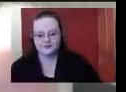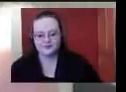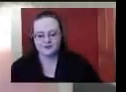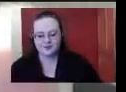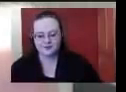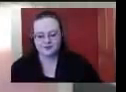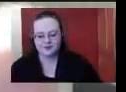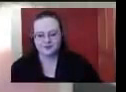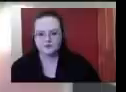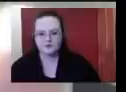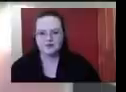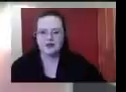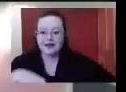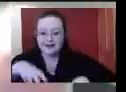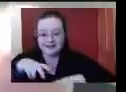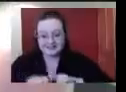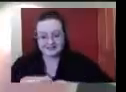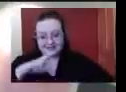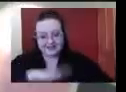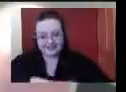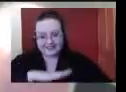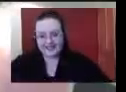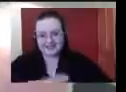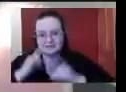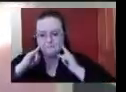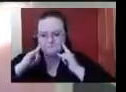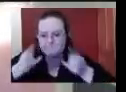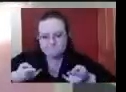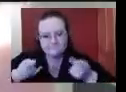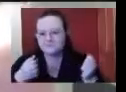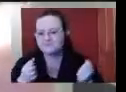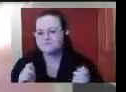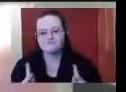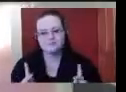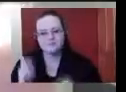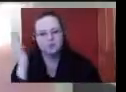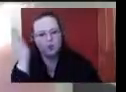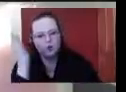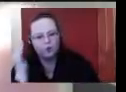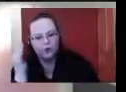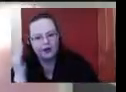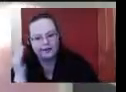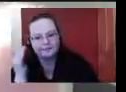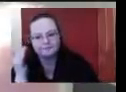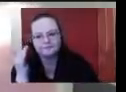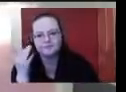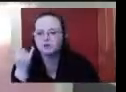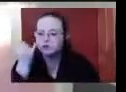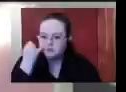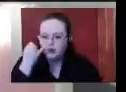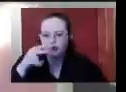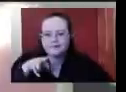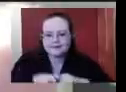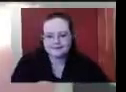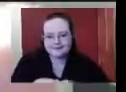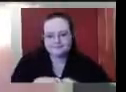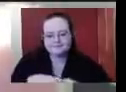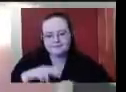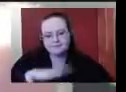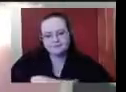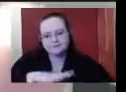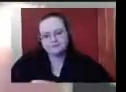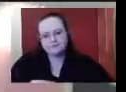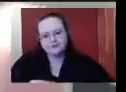remove masks while seated at their desks? Allowing students to remove masks while seated would be consistent with the rules